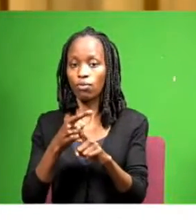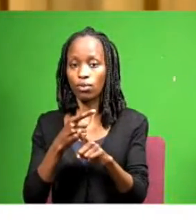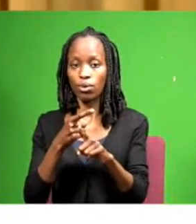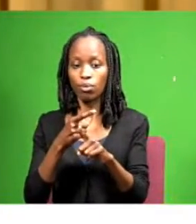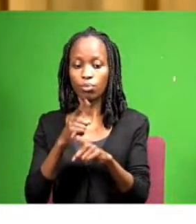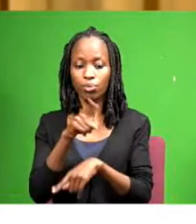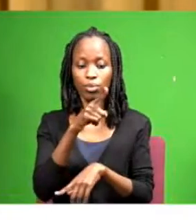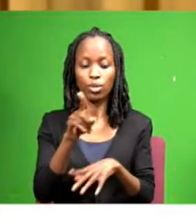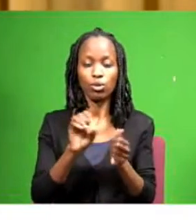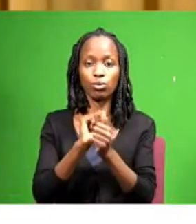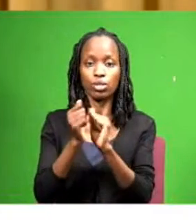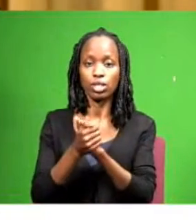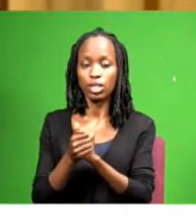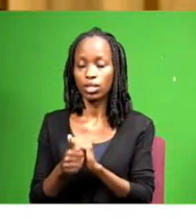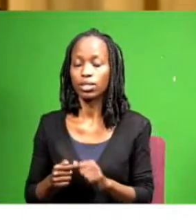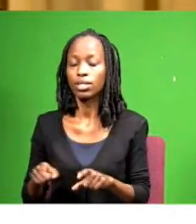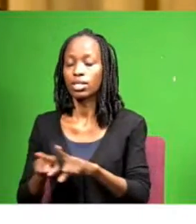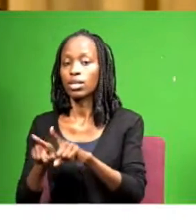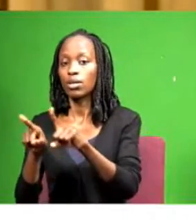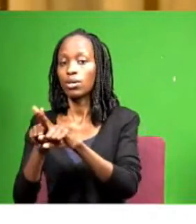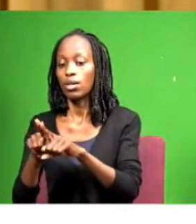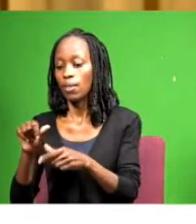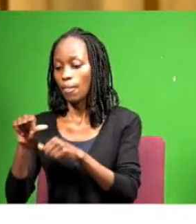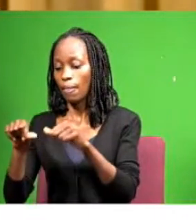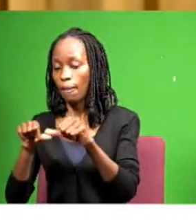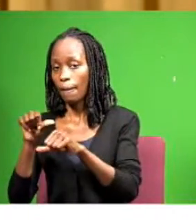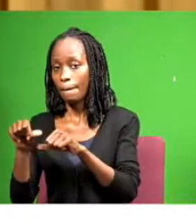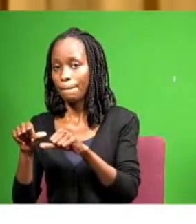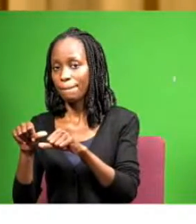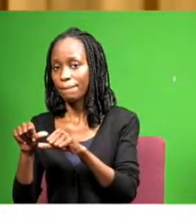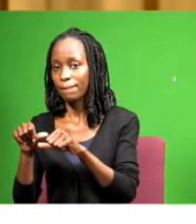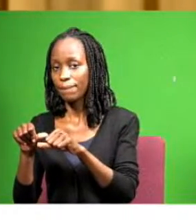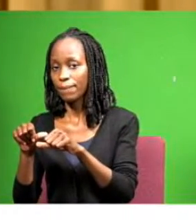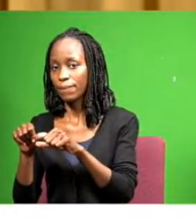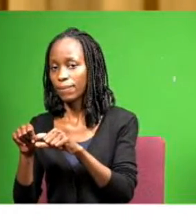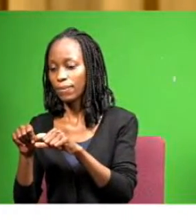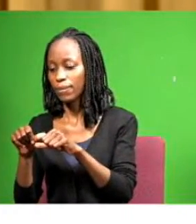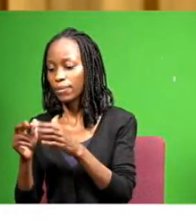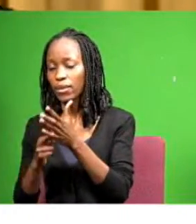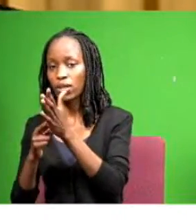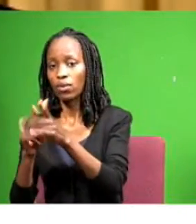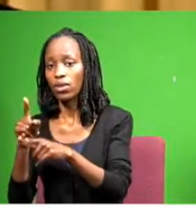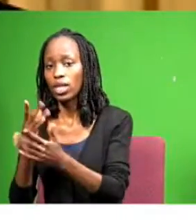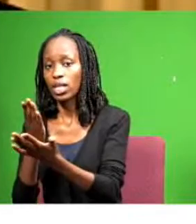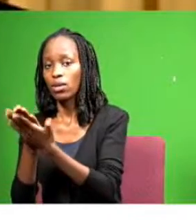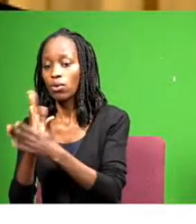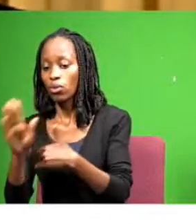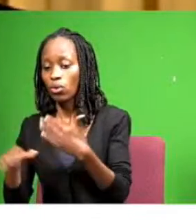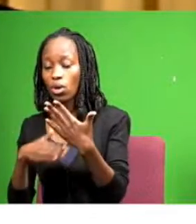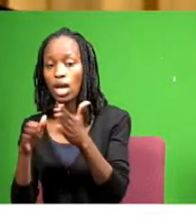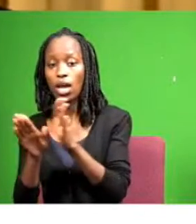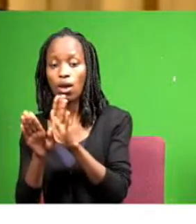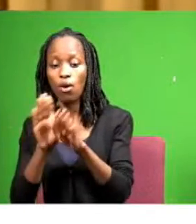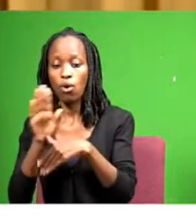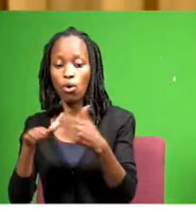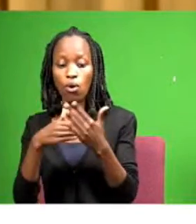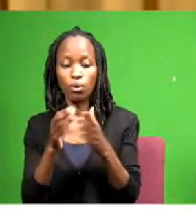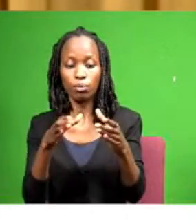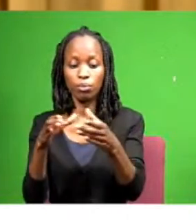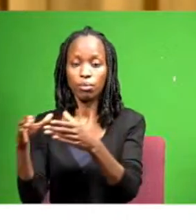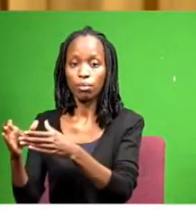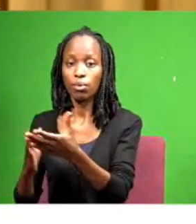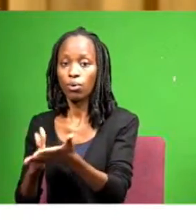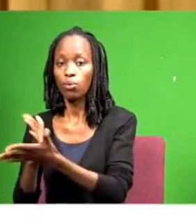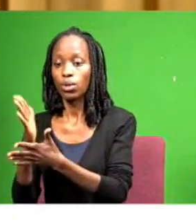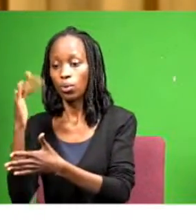amendments. Ultimately, regardless of the outcome of this appeal, all the parties have won because the Constitution